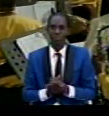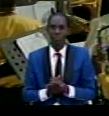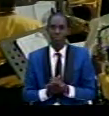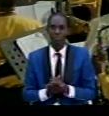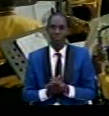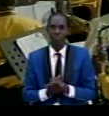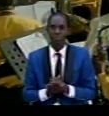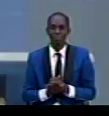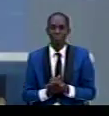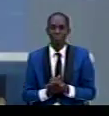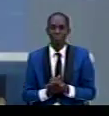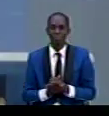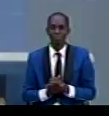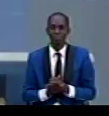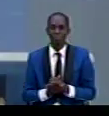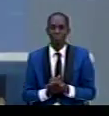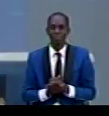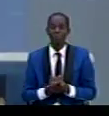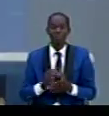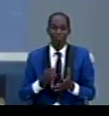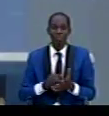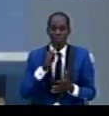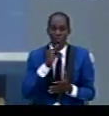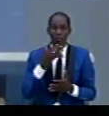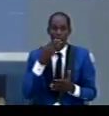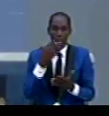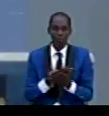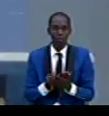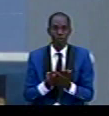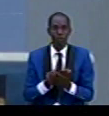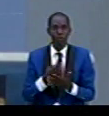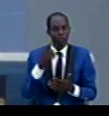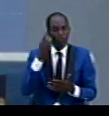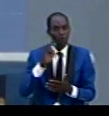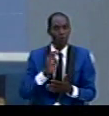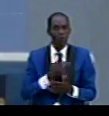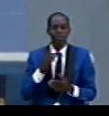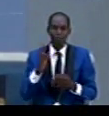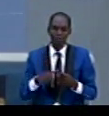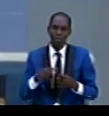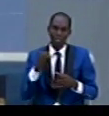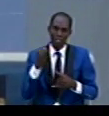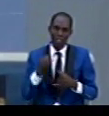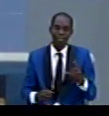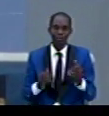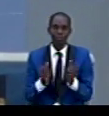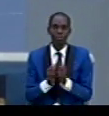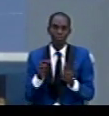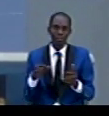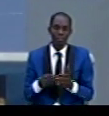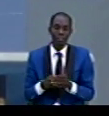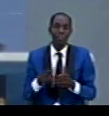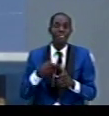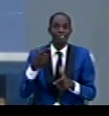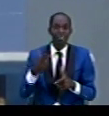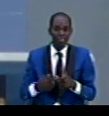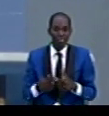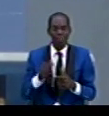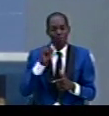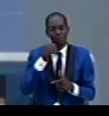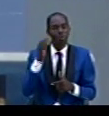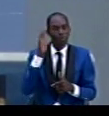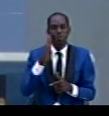I think it's good for us to conclude on this note, and then tomorrow will be greater than